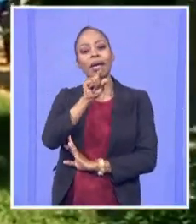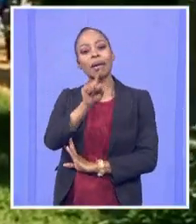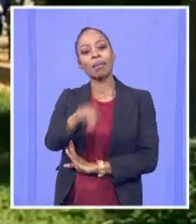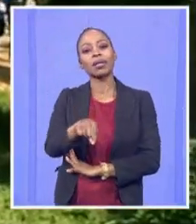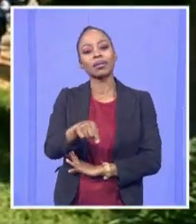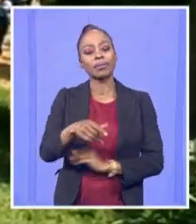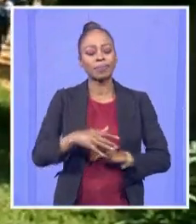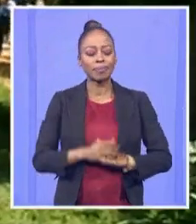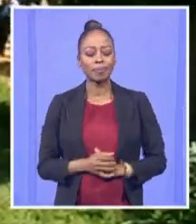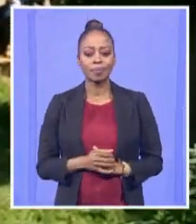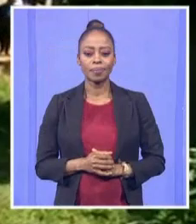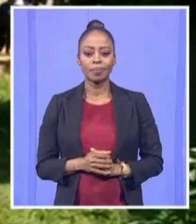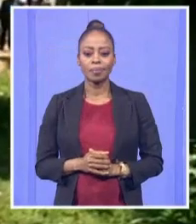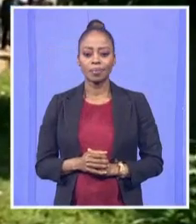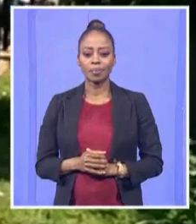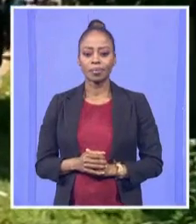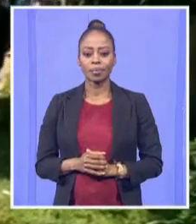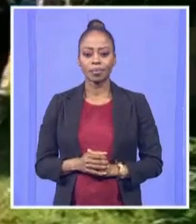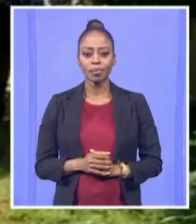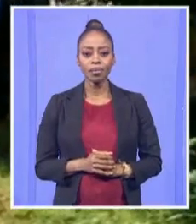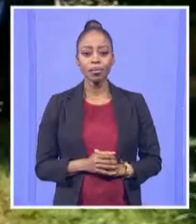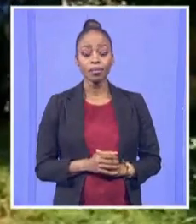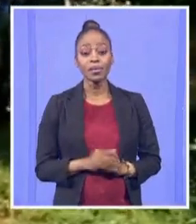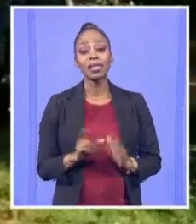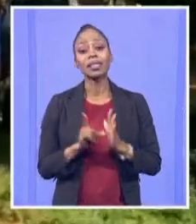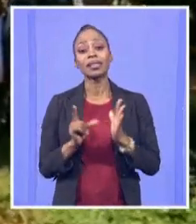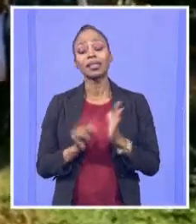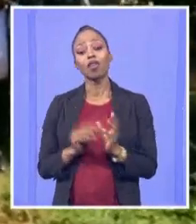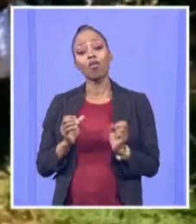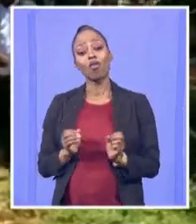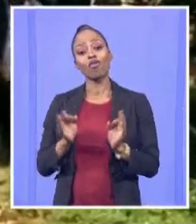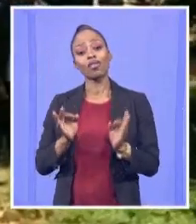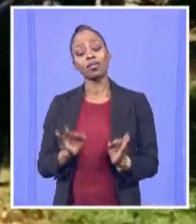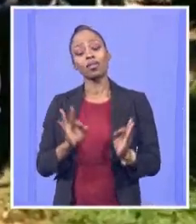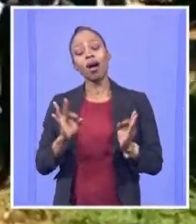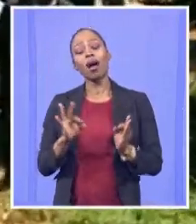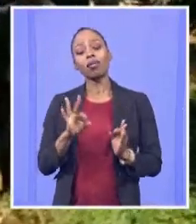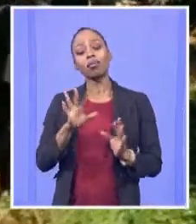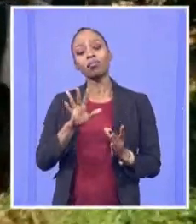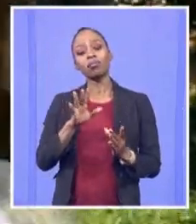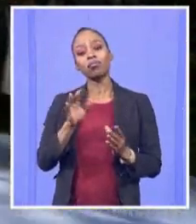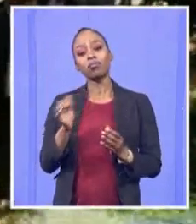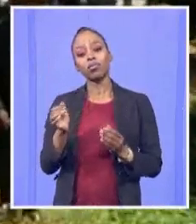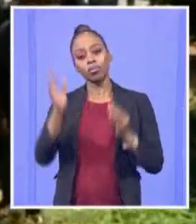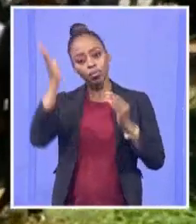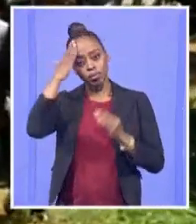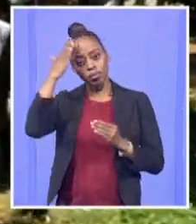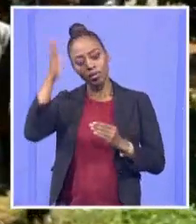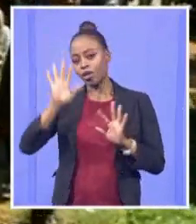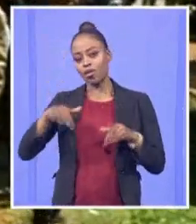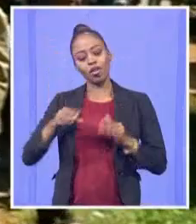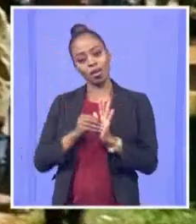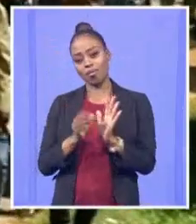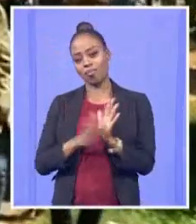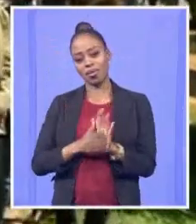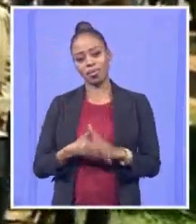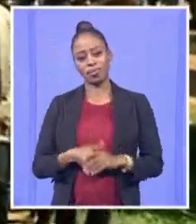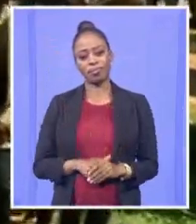kings. The date for the coronation of the king-elect is yet to be set.